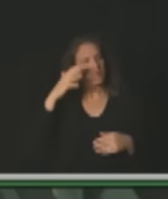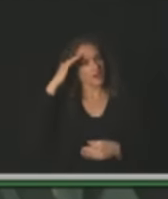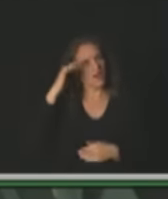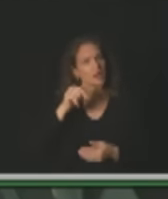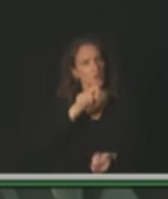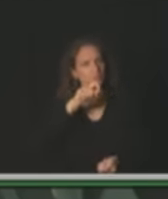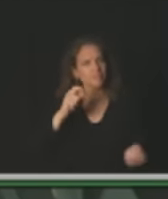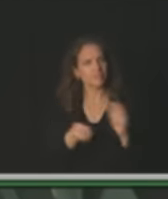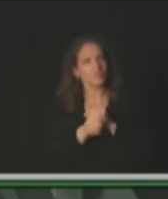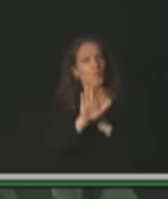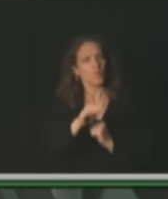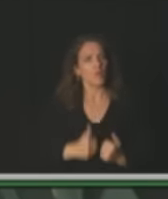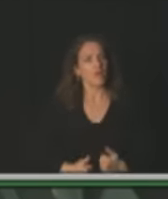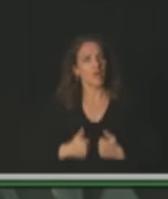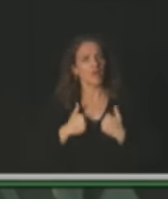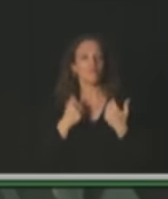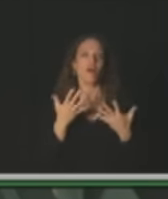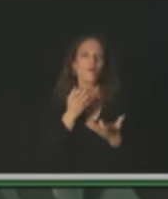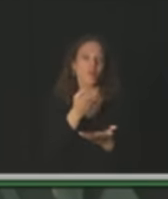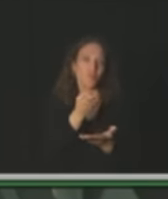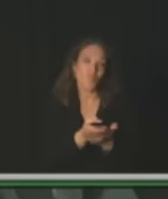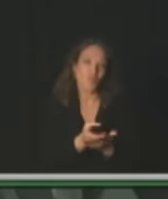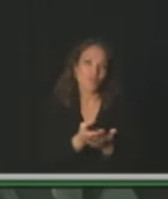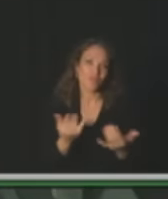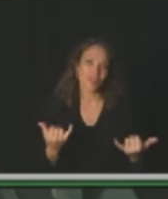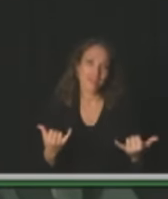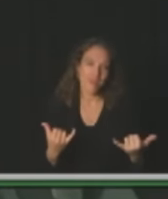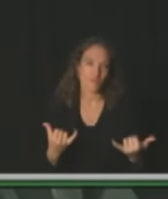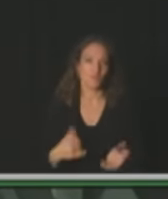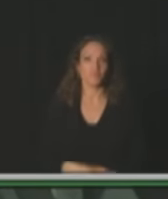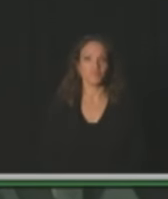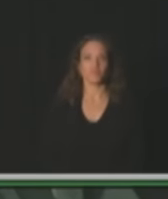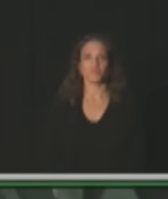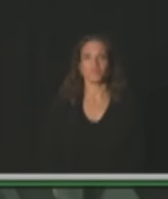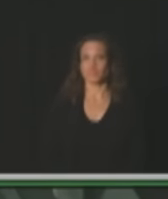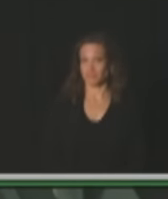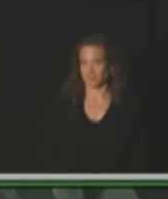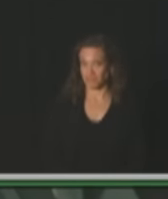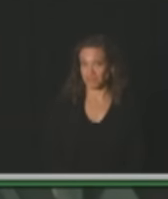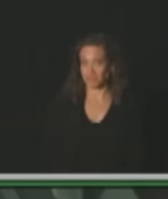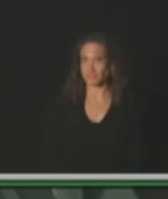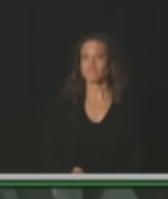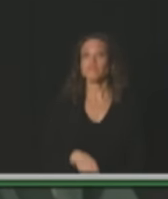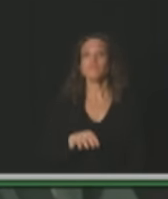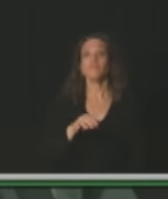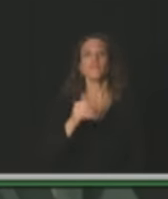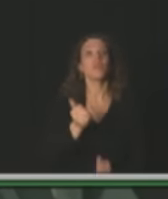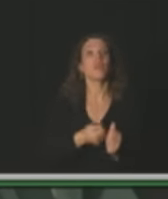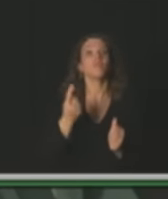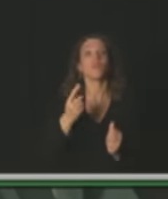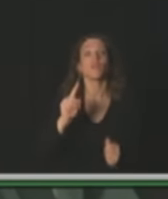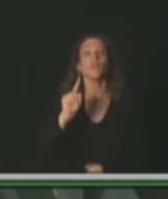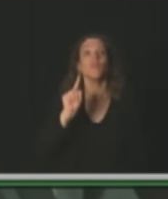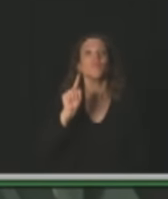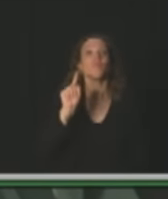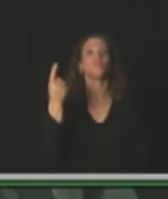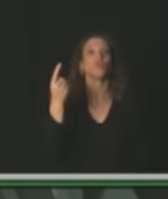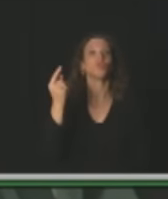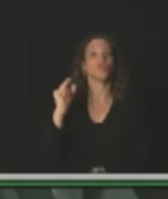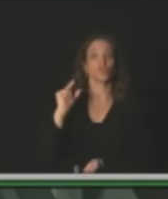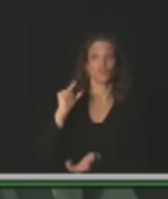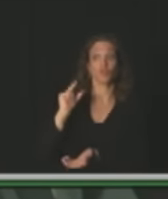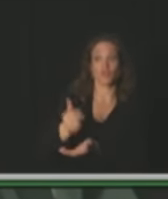your lives, and I want to prove it right now. Would everyone who is the first to graduate in